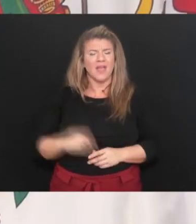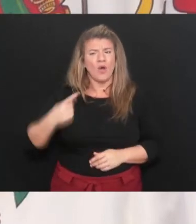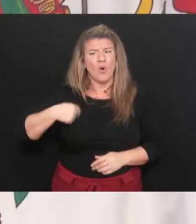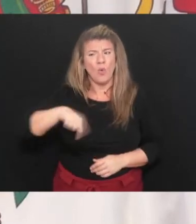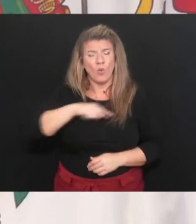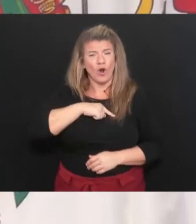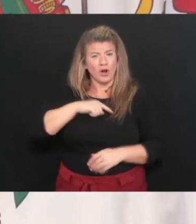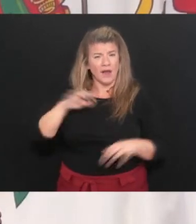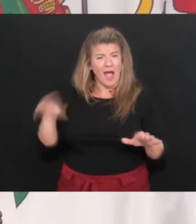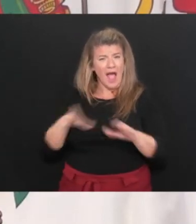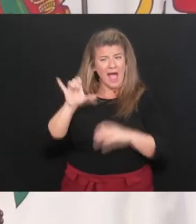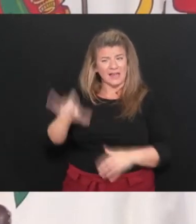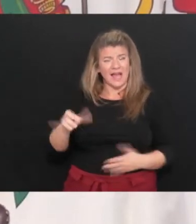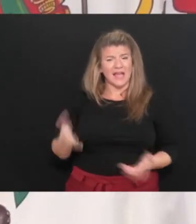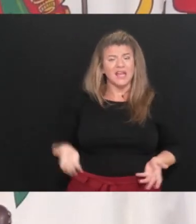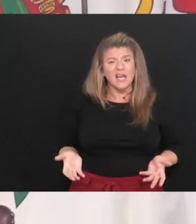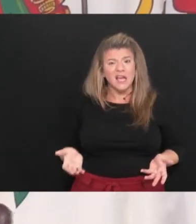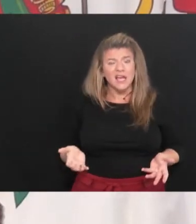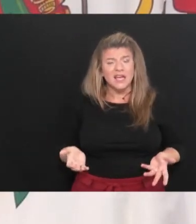and that's, I mean,